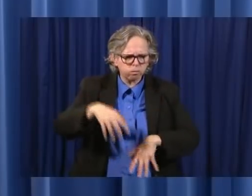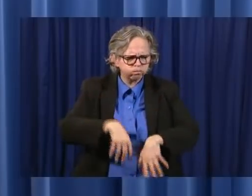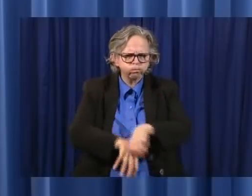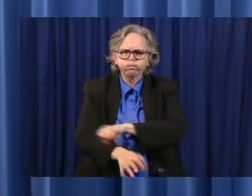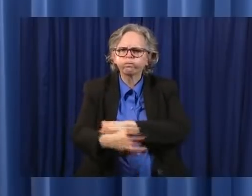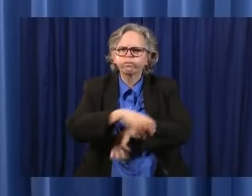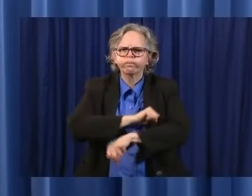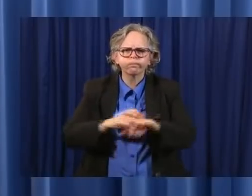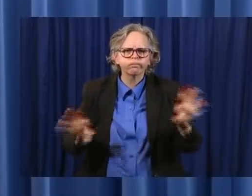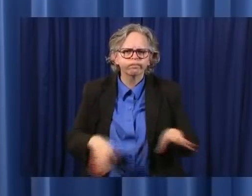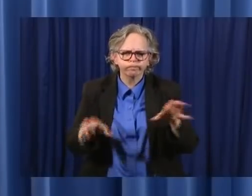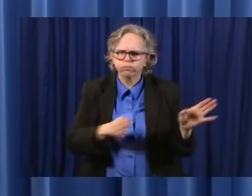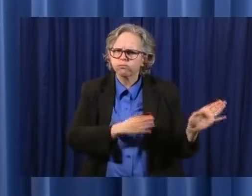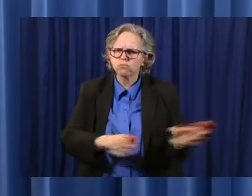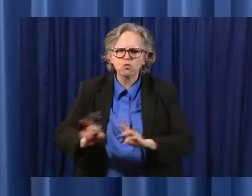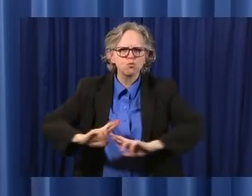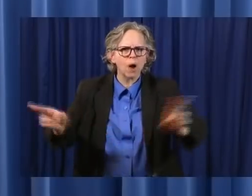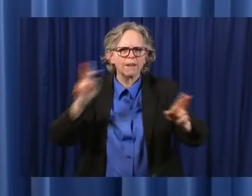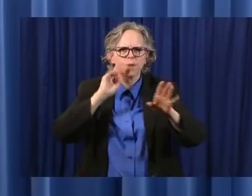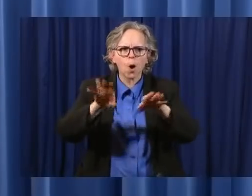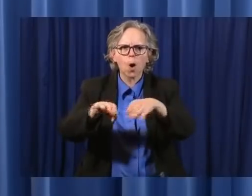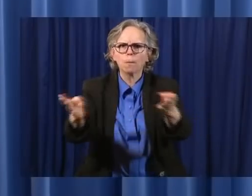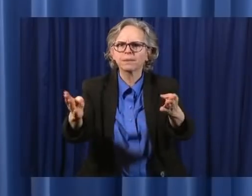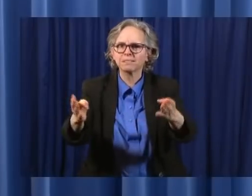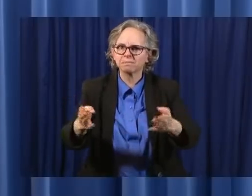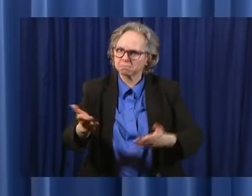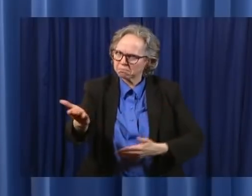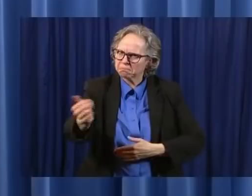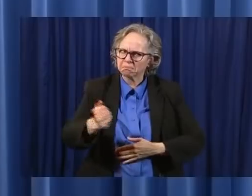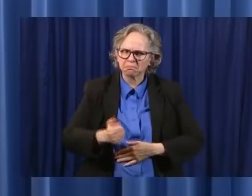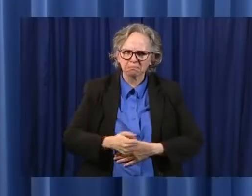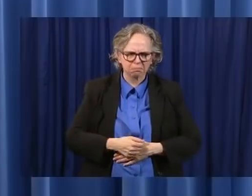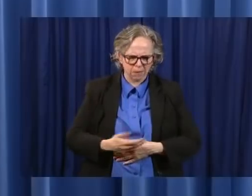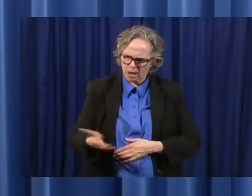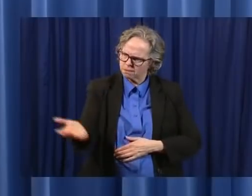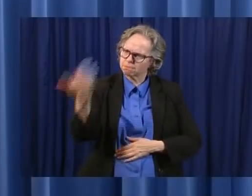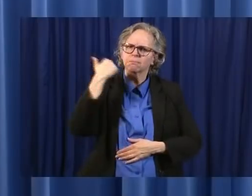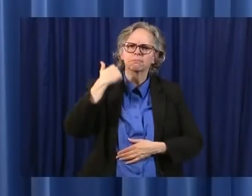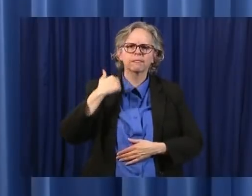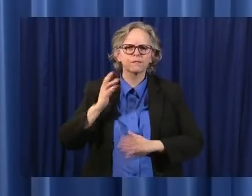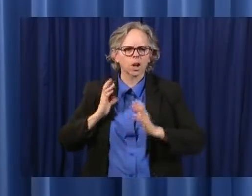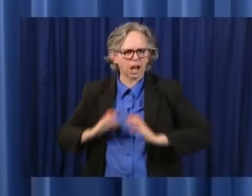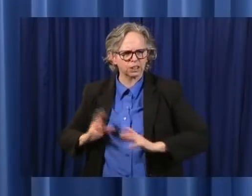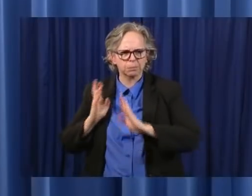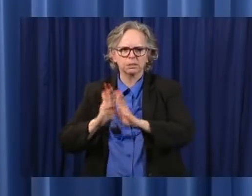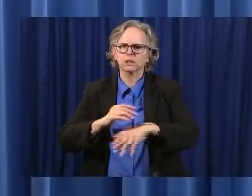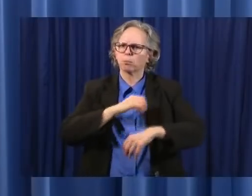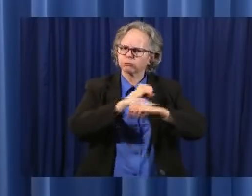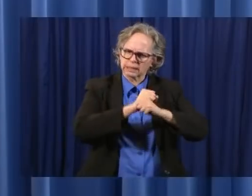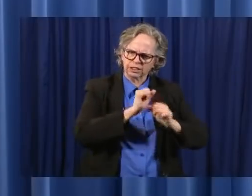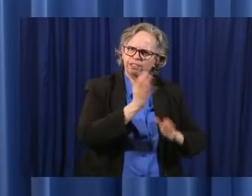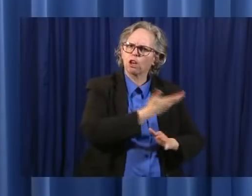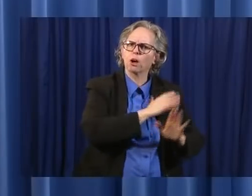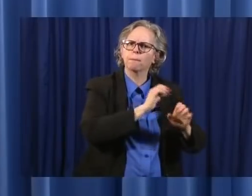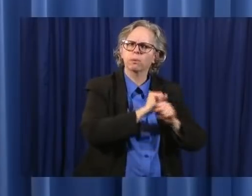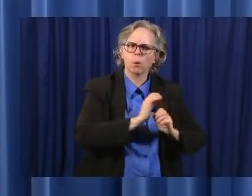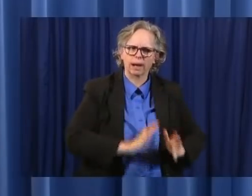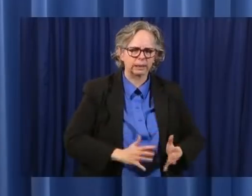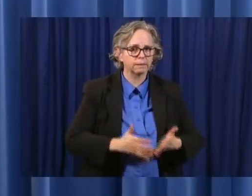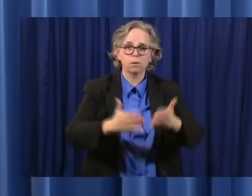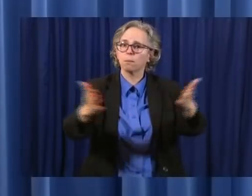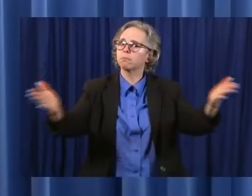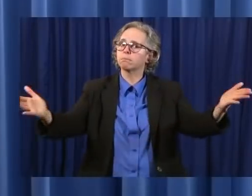be able to accommodate customers, to be able to keep their employees safe, to be able to keep the public safe when they come